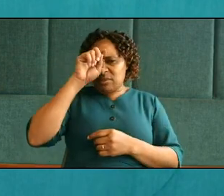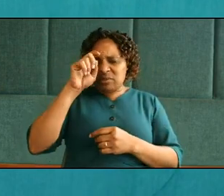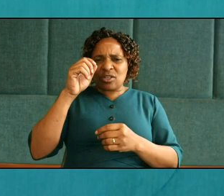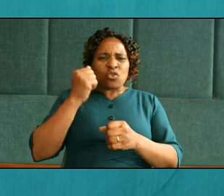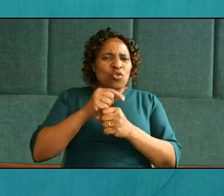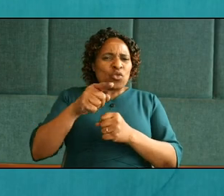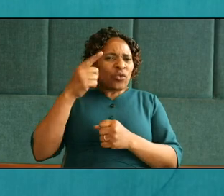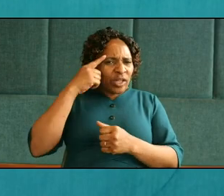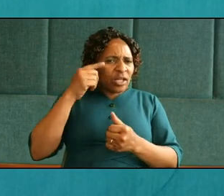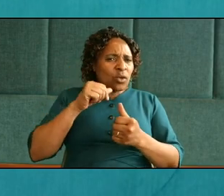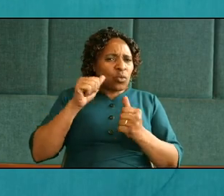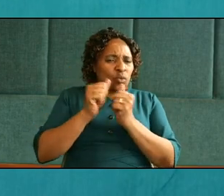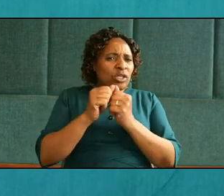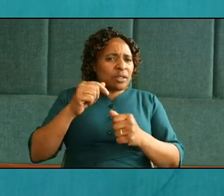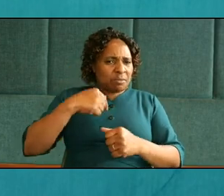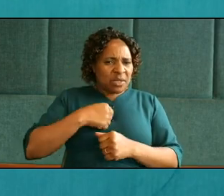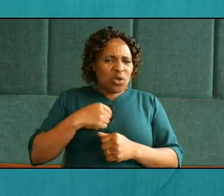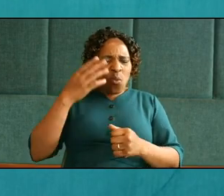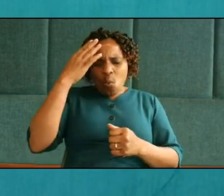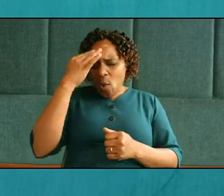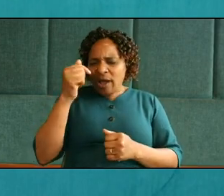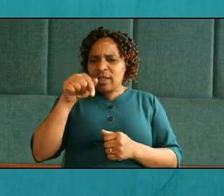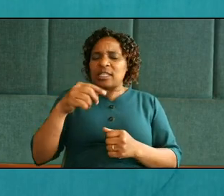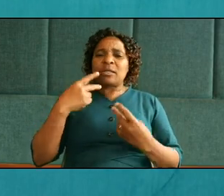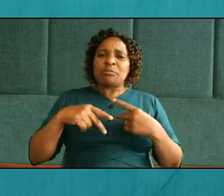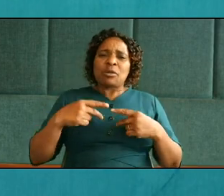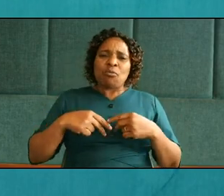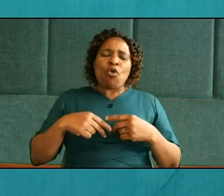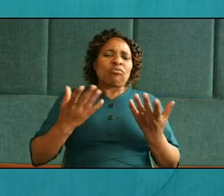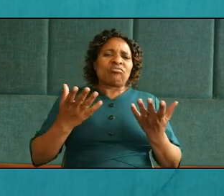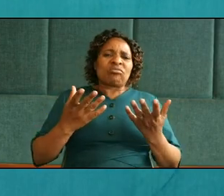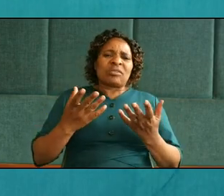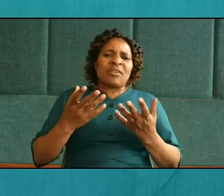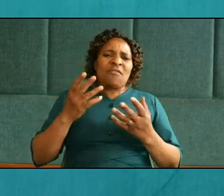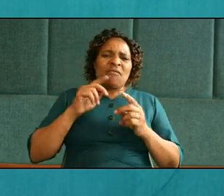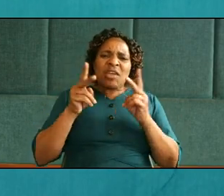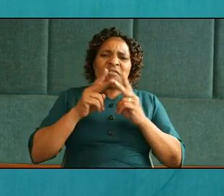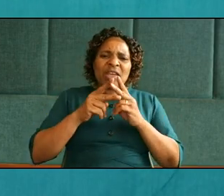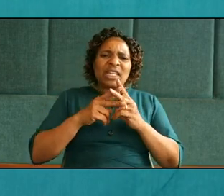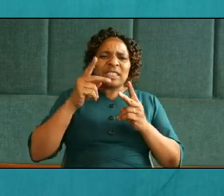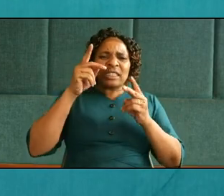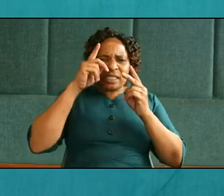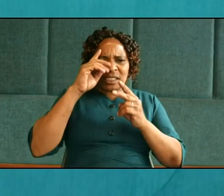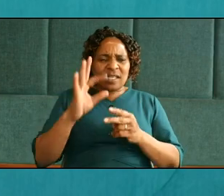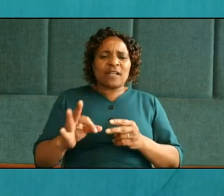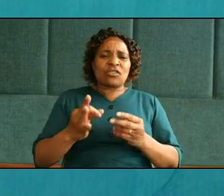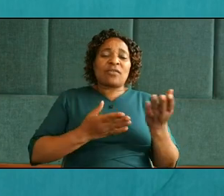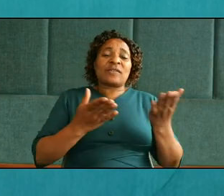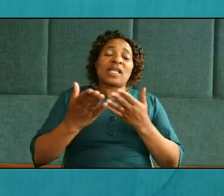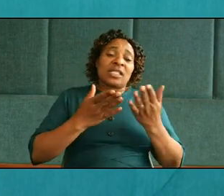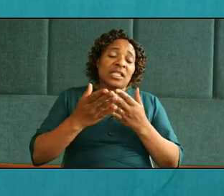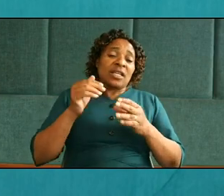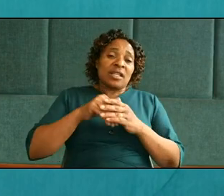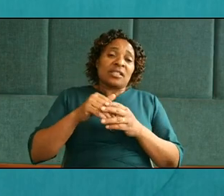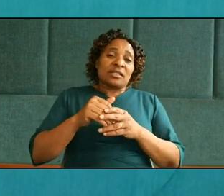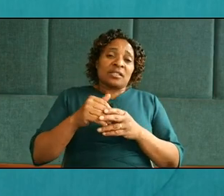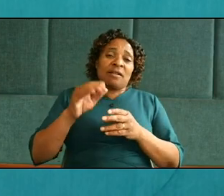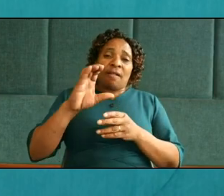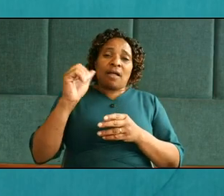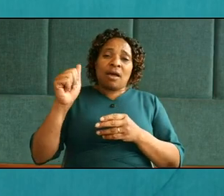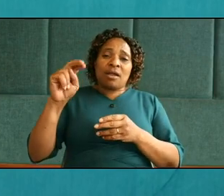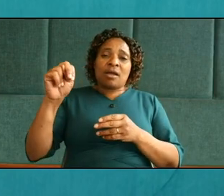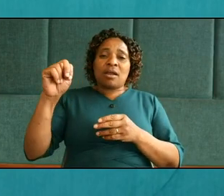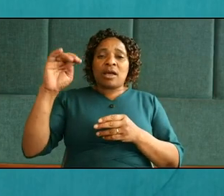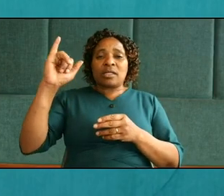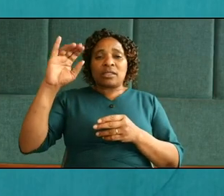Why were these people so keen on serving these Canaanite gods? Because even if you read the history of the Canaanite gods, these